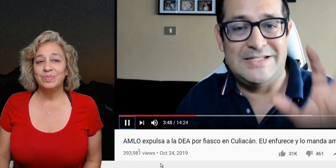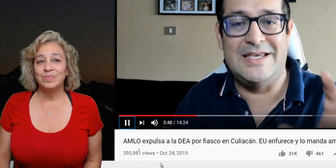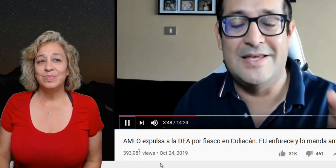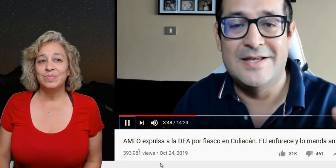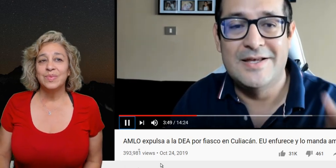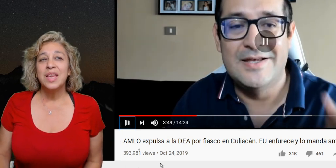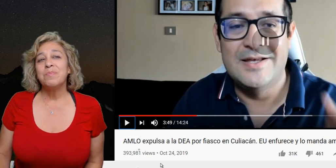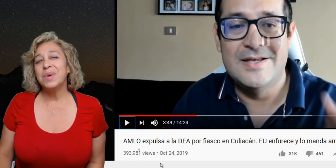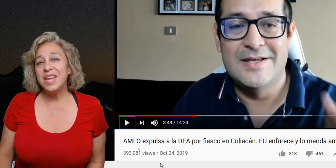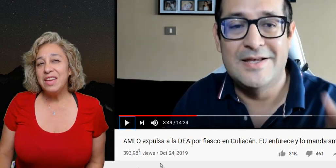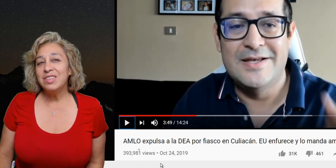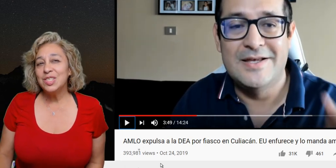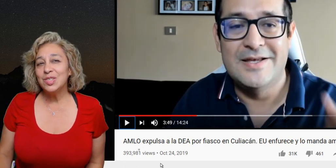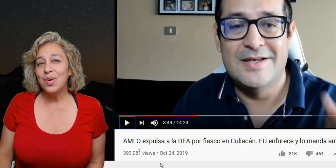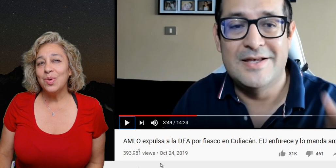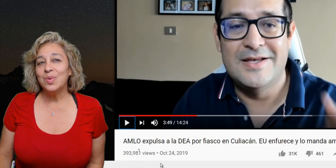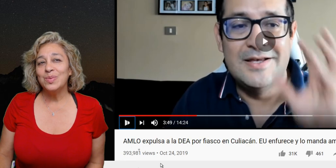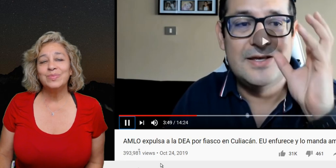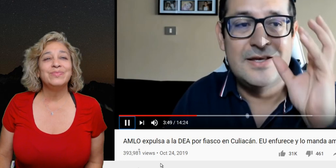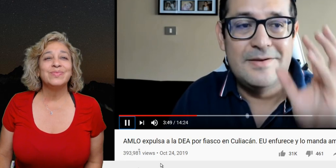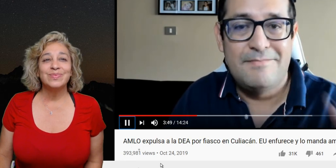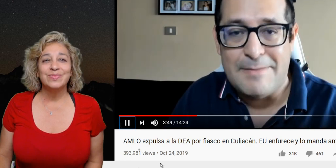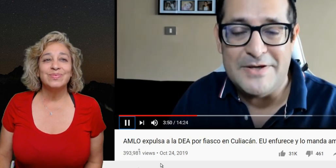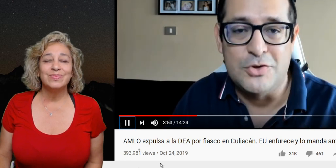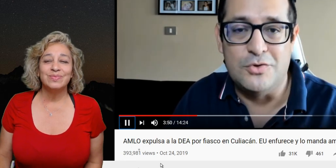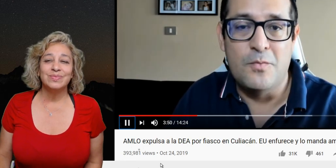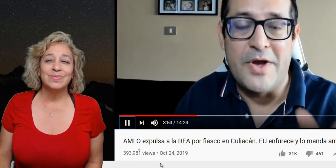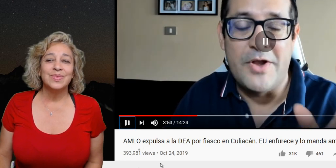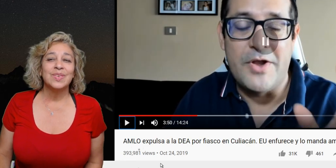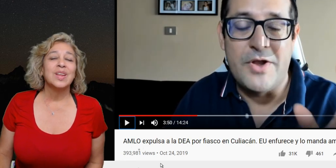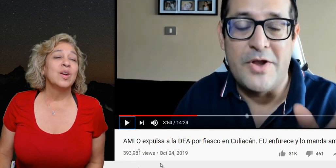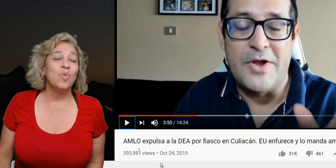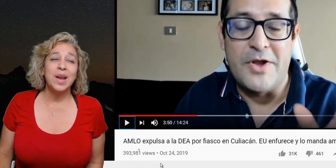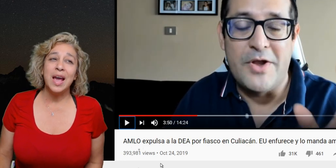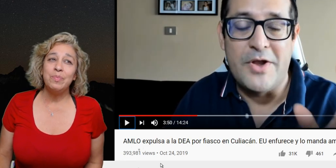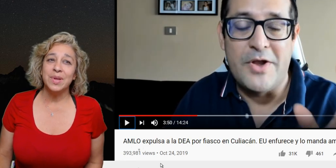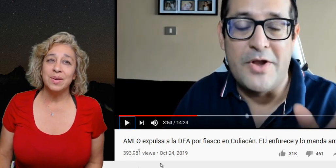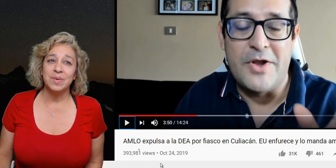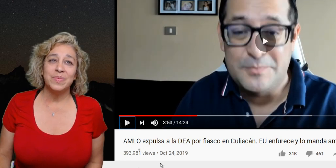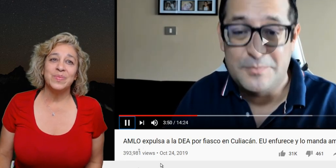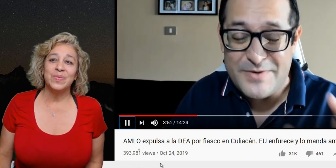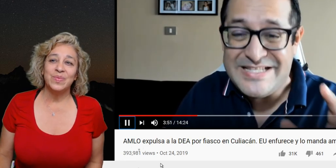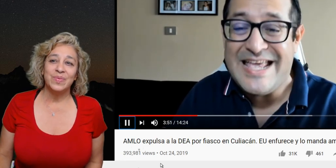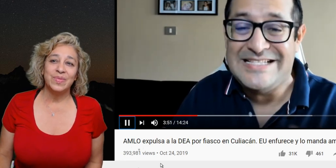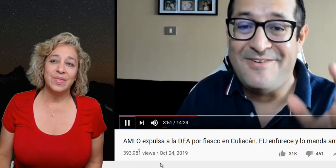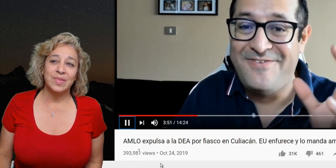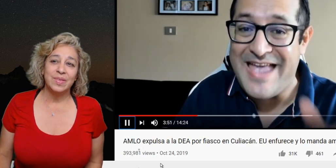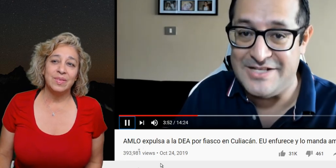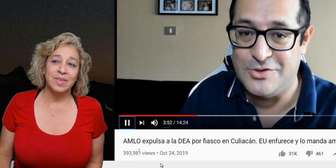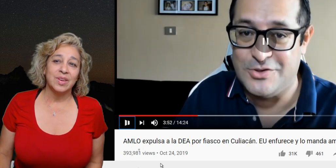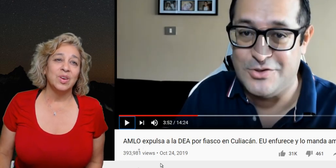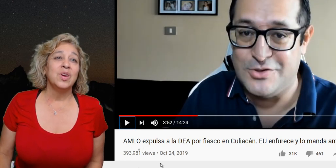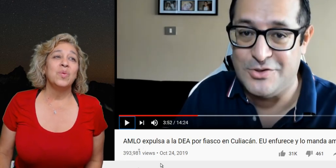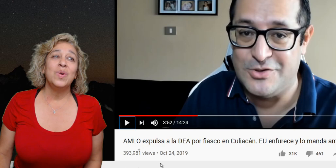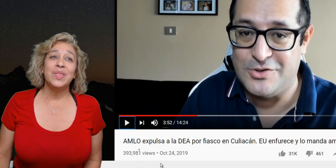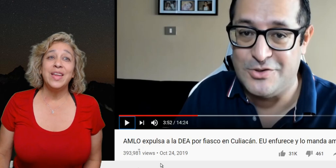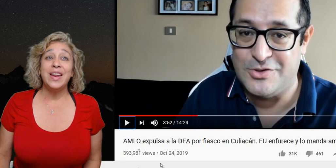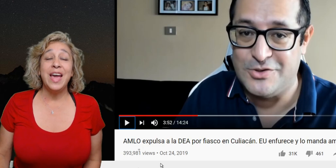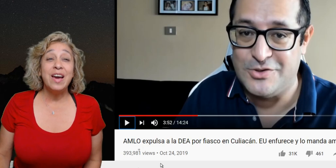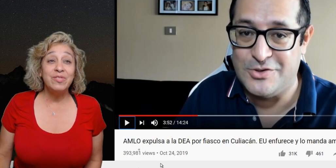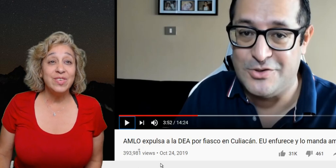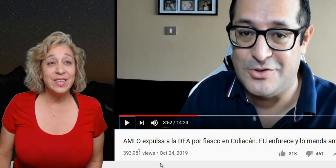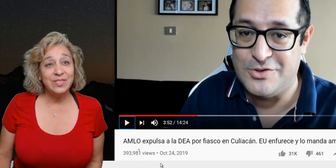Aún así. But even so. ¿Qué pasó? Bueno, what happened? Después de este fiasco. Well,